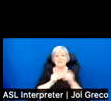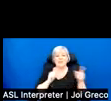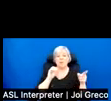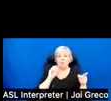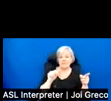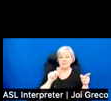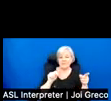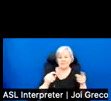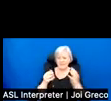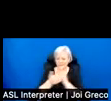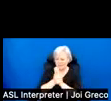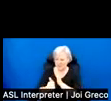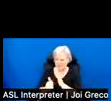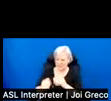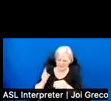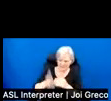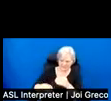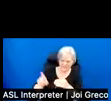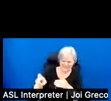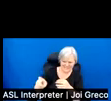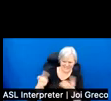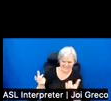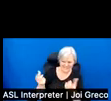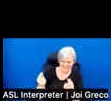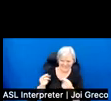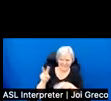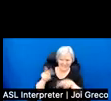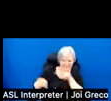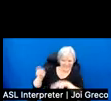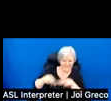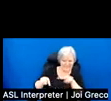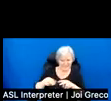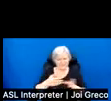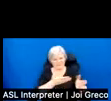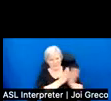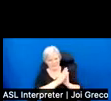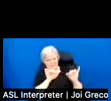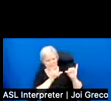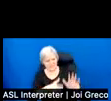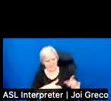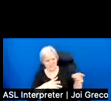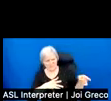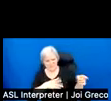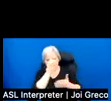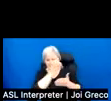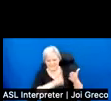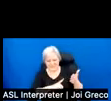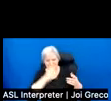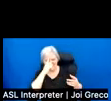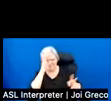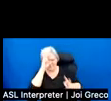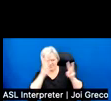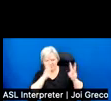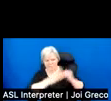to determine what the end user needs and how to assess if those needs are being met by a device, while the engineers can do the designing and the building